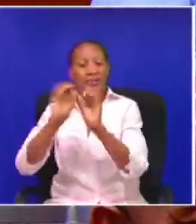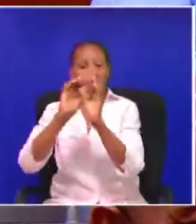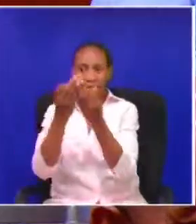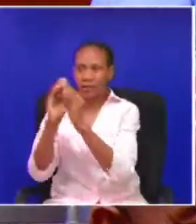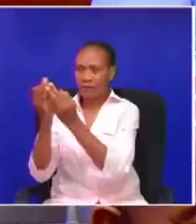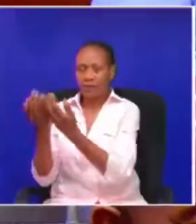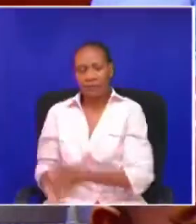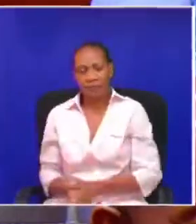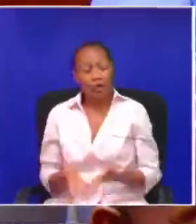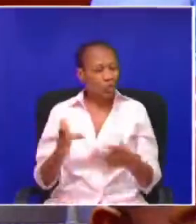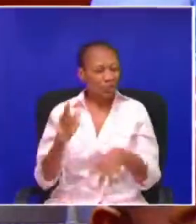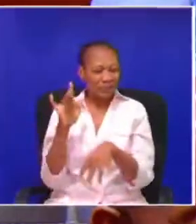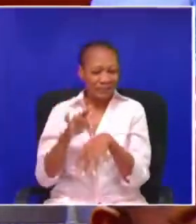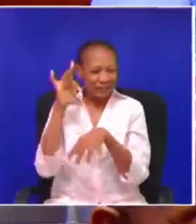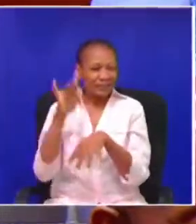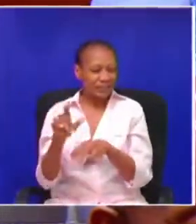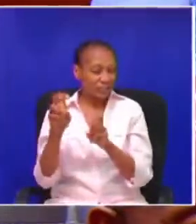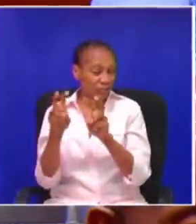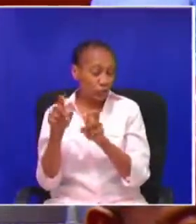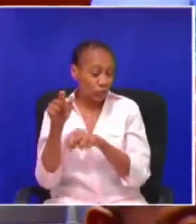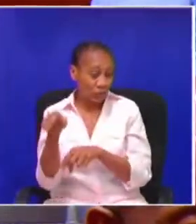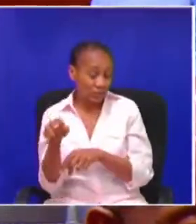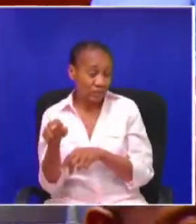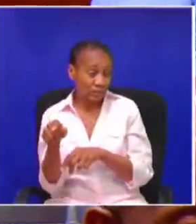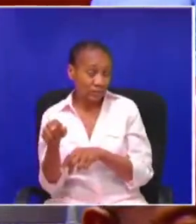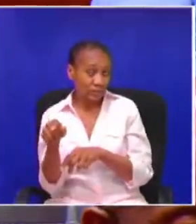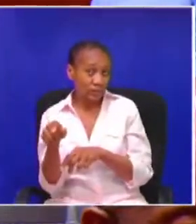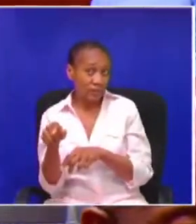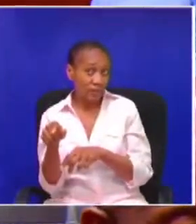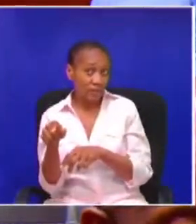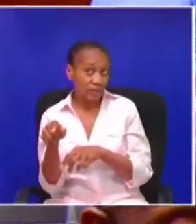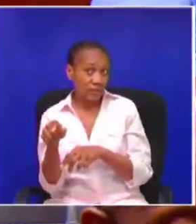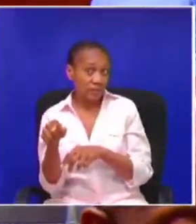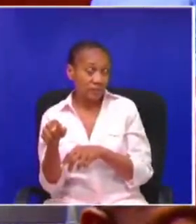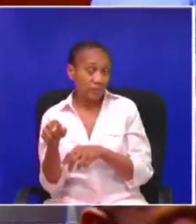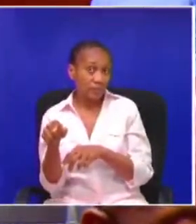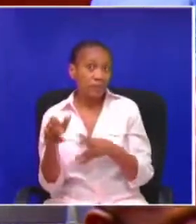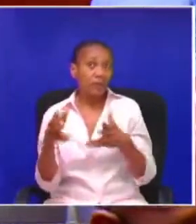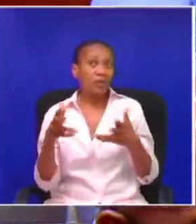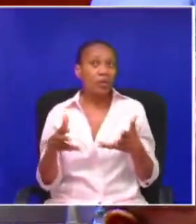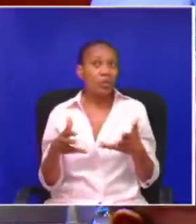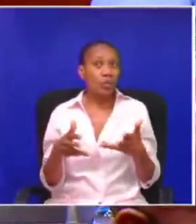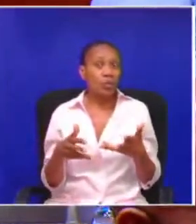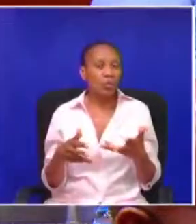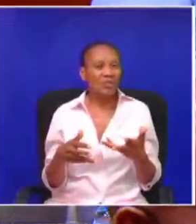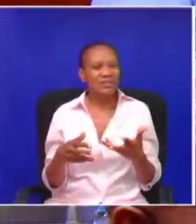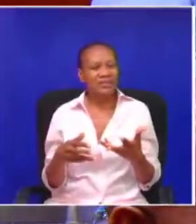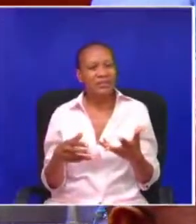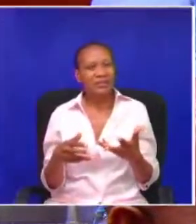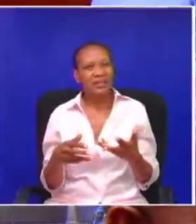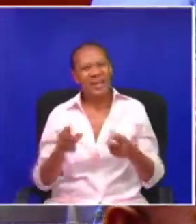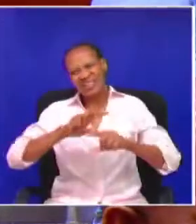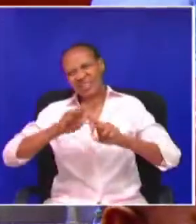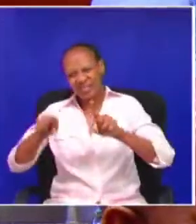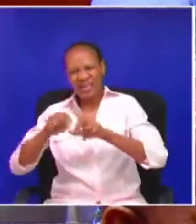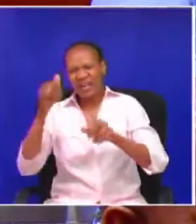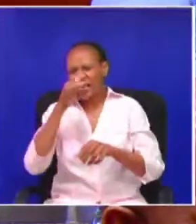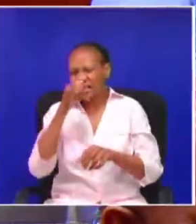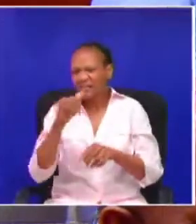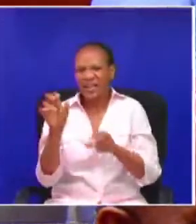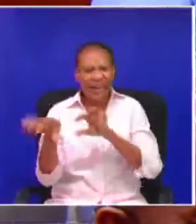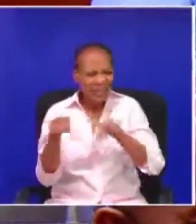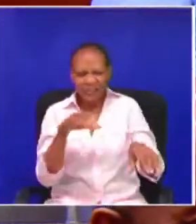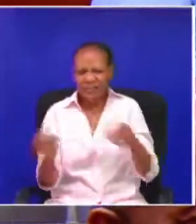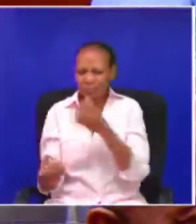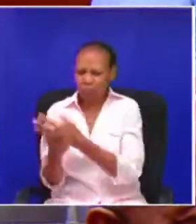the sensitivity and exposure to economic risks of such corridors, from extortion rackets and other criminal syndicates,